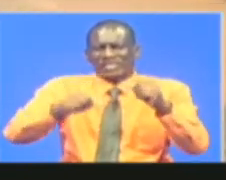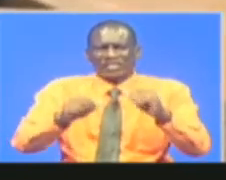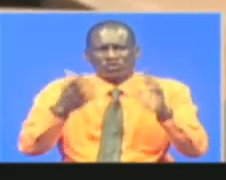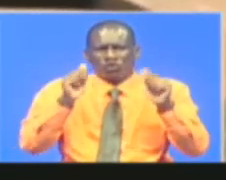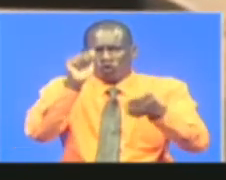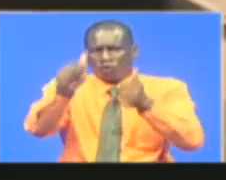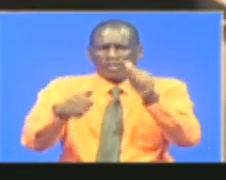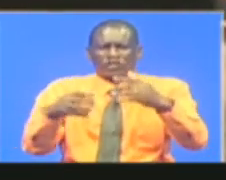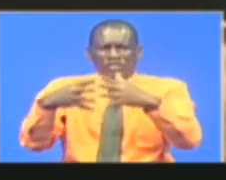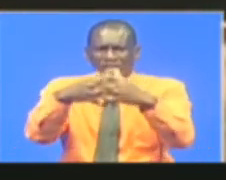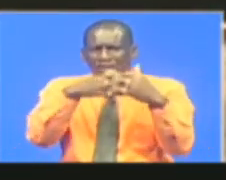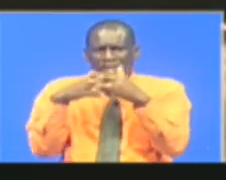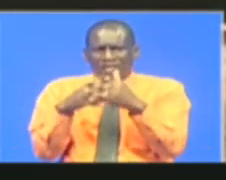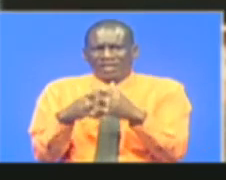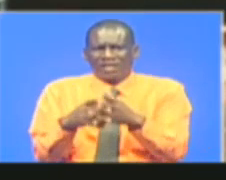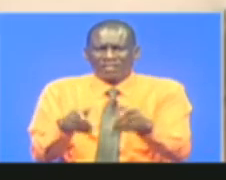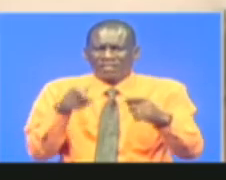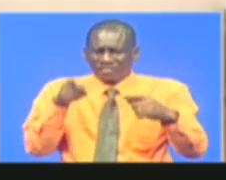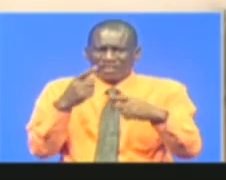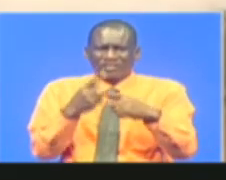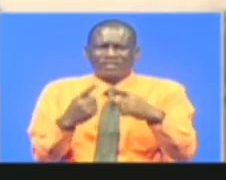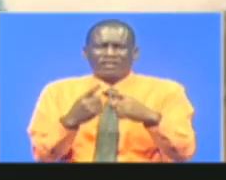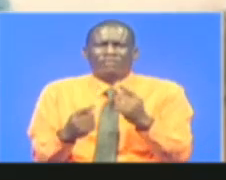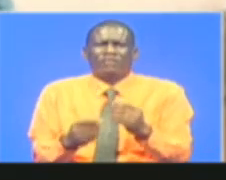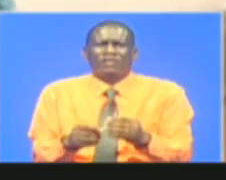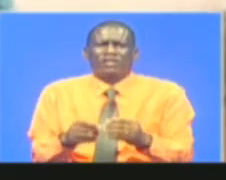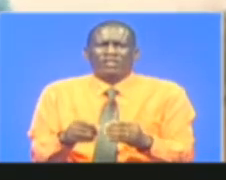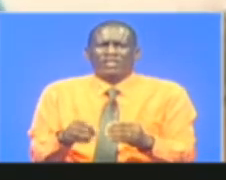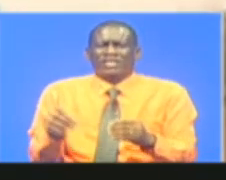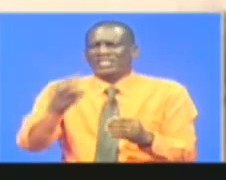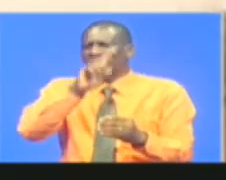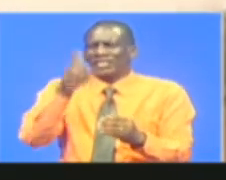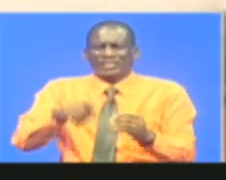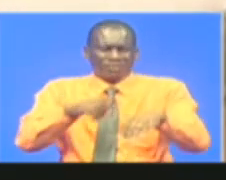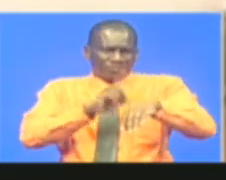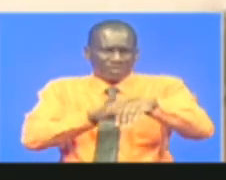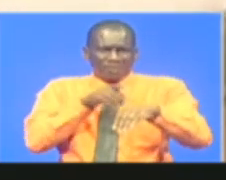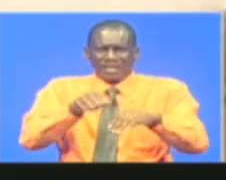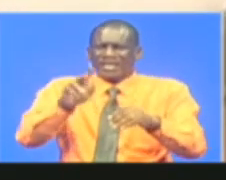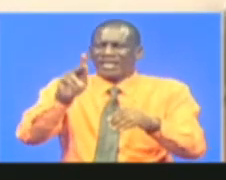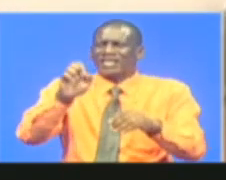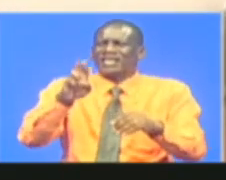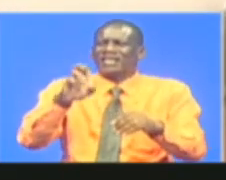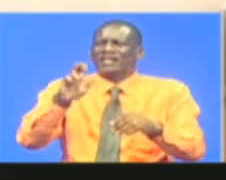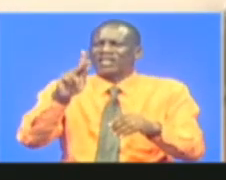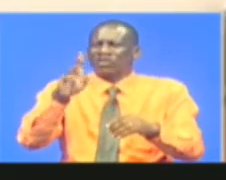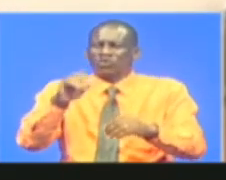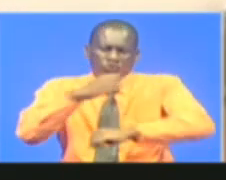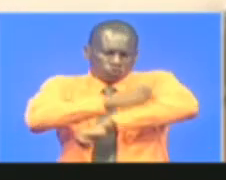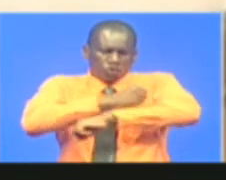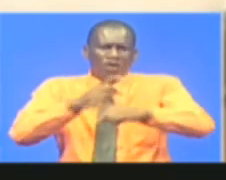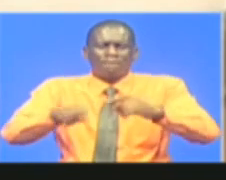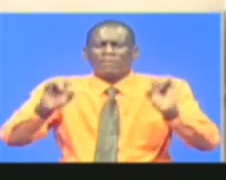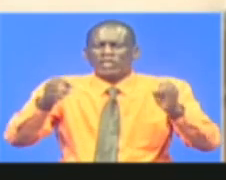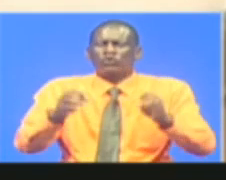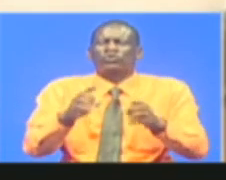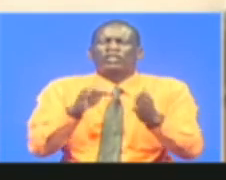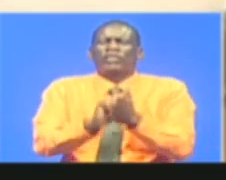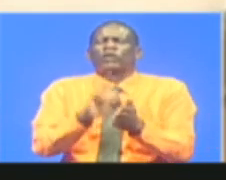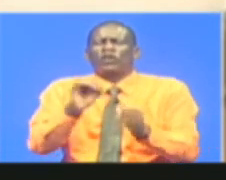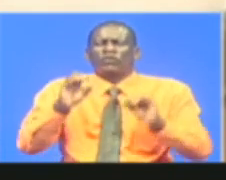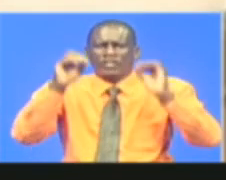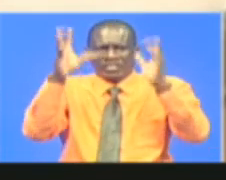Arizona, USA, later on in the year. It's exam season here at Keriko Secondary School, but news that one of their teachers, Peter